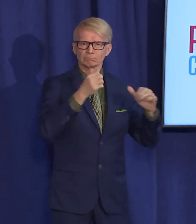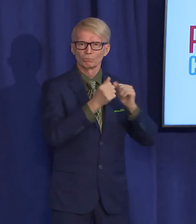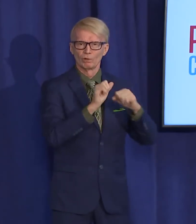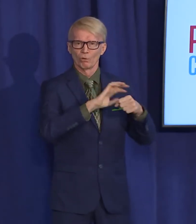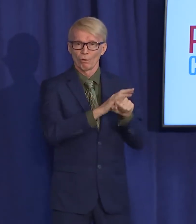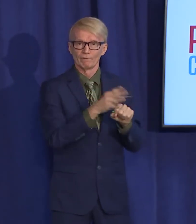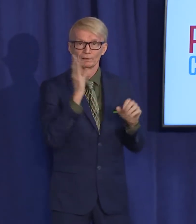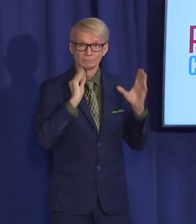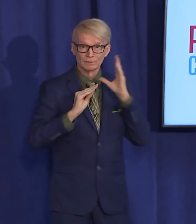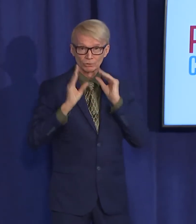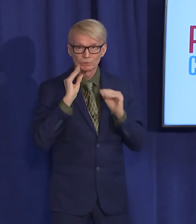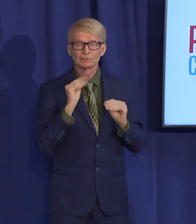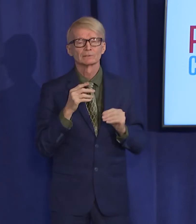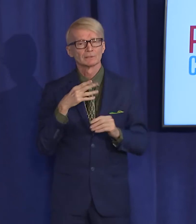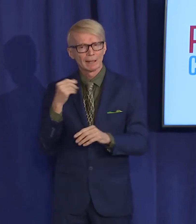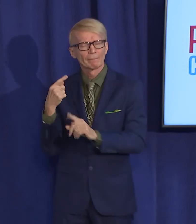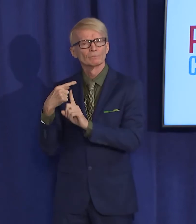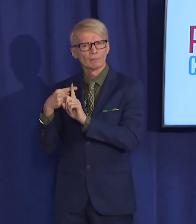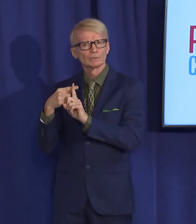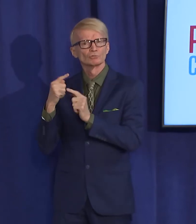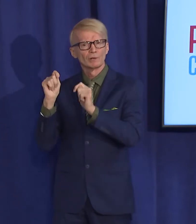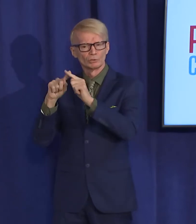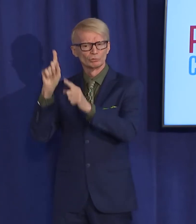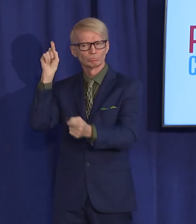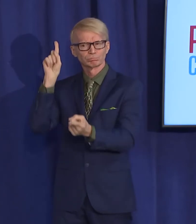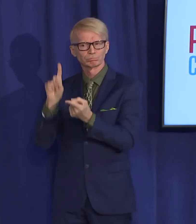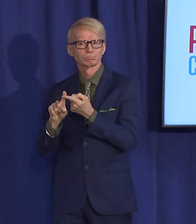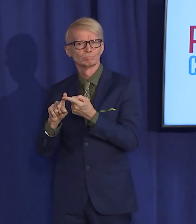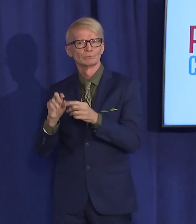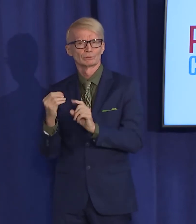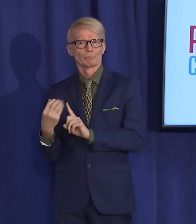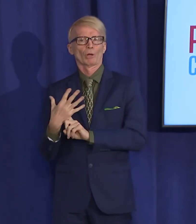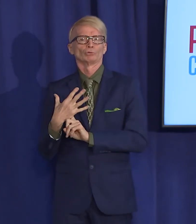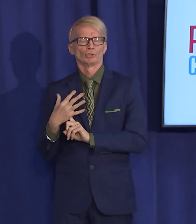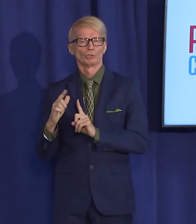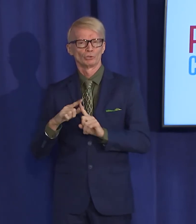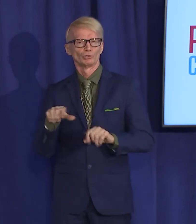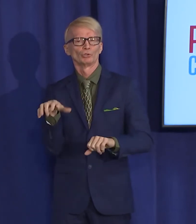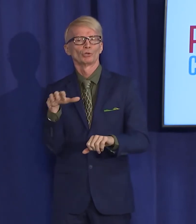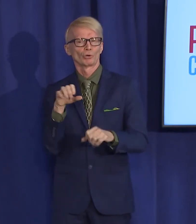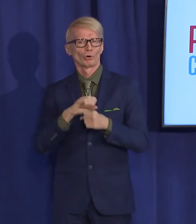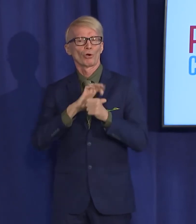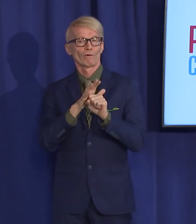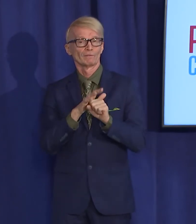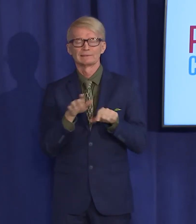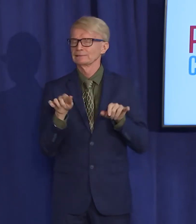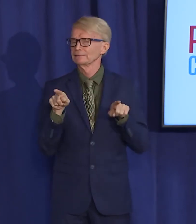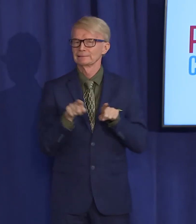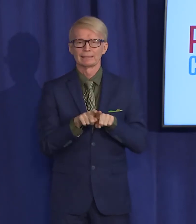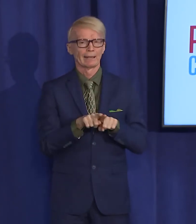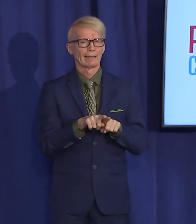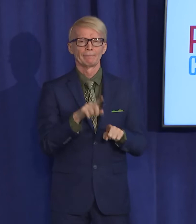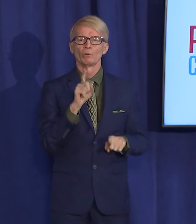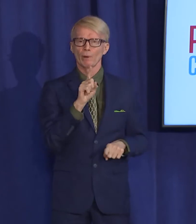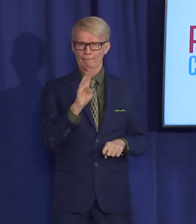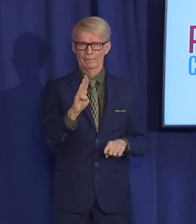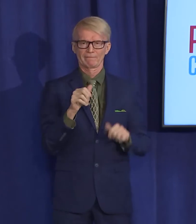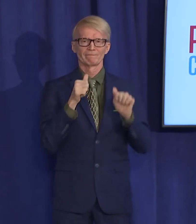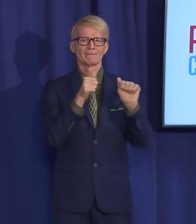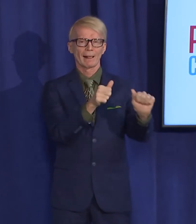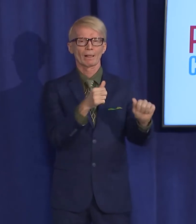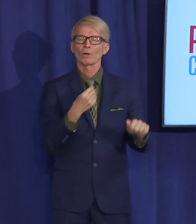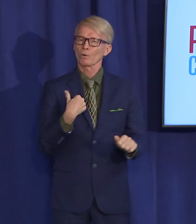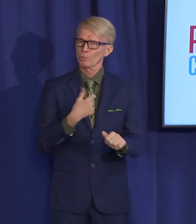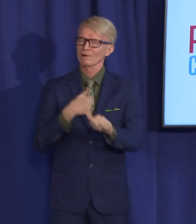able to control their exposure to COVID, is the same approach that has been used in 1B, and we have elected here to follow